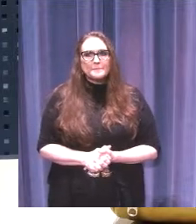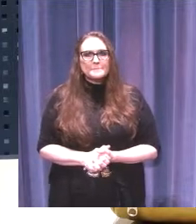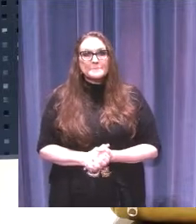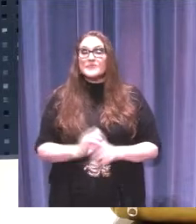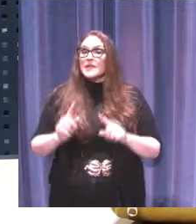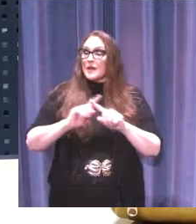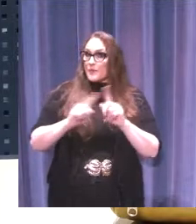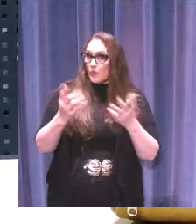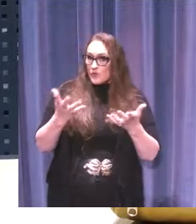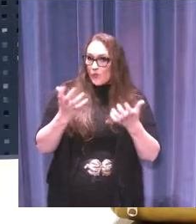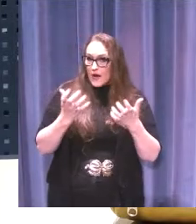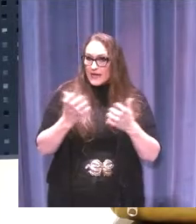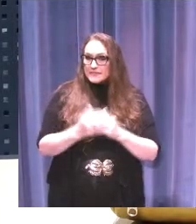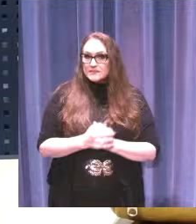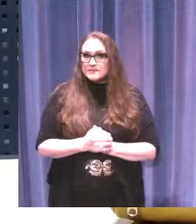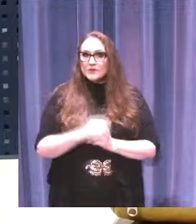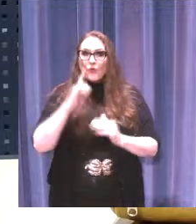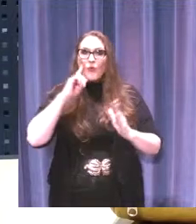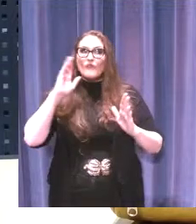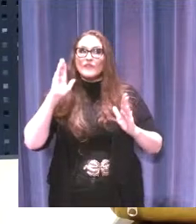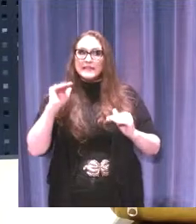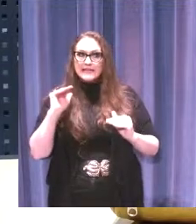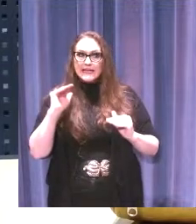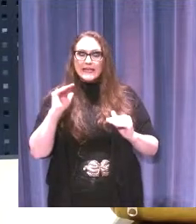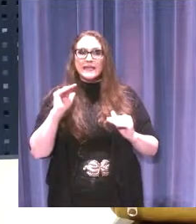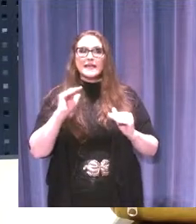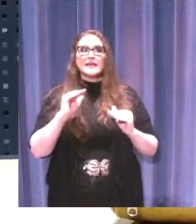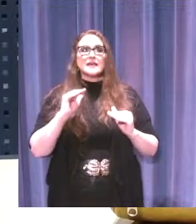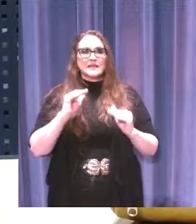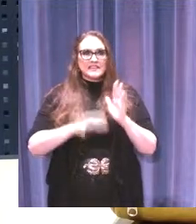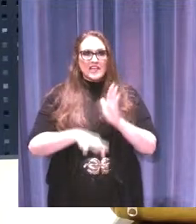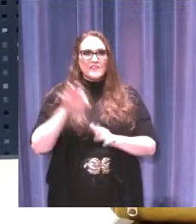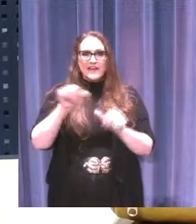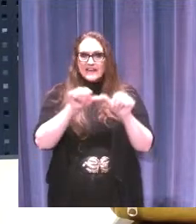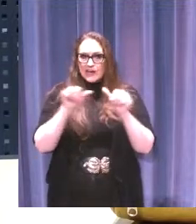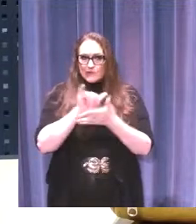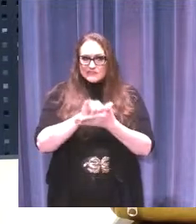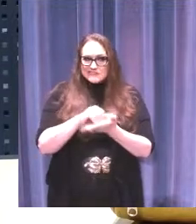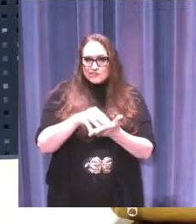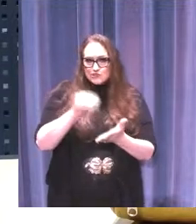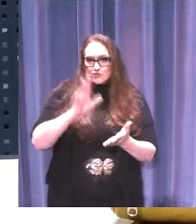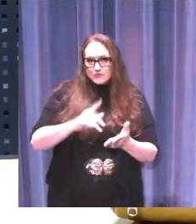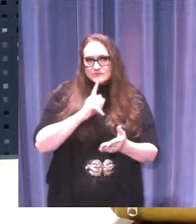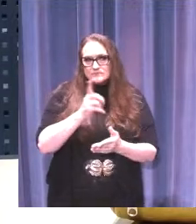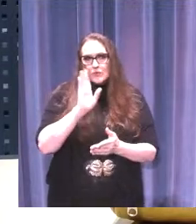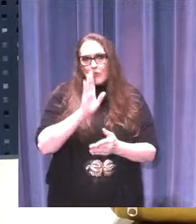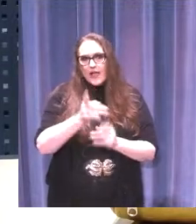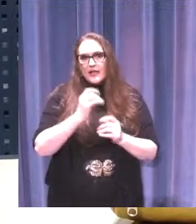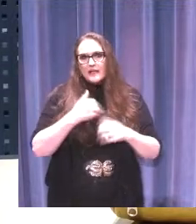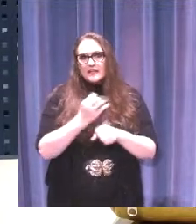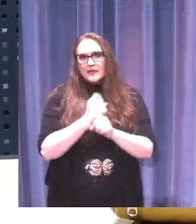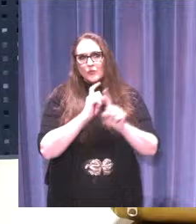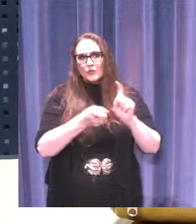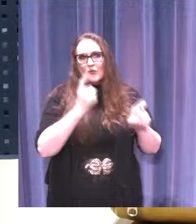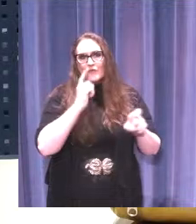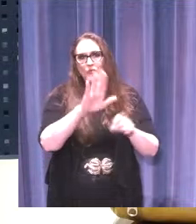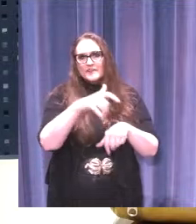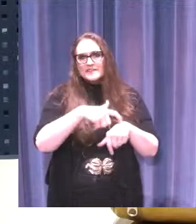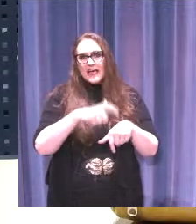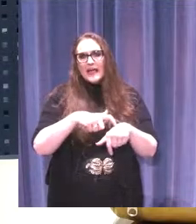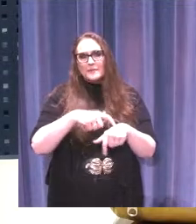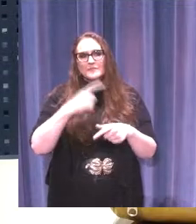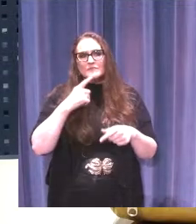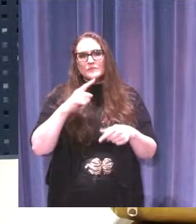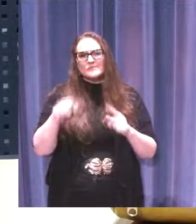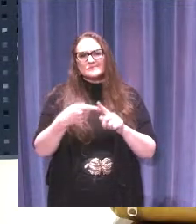but we want to hopefully find areas that the students will actually be rewarded for their time they spend